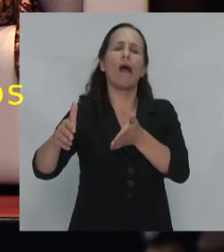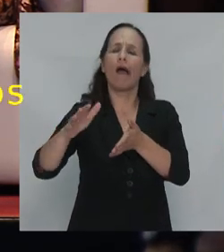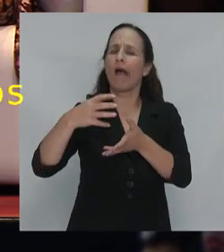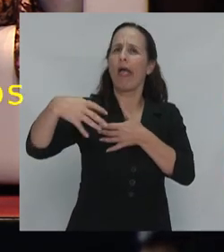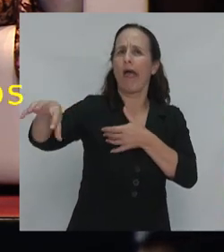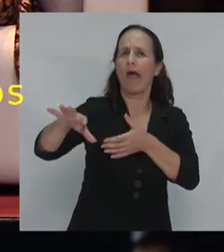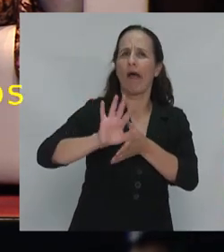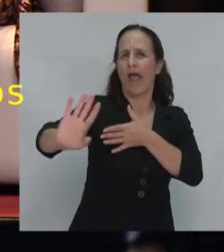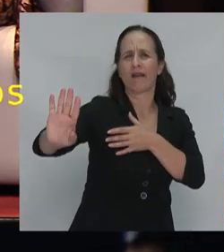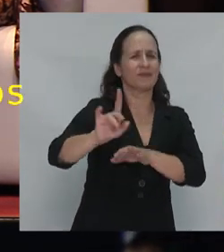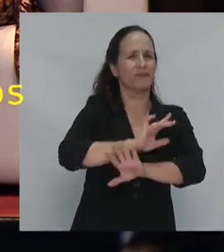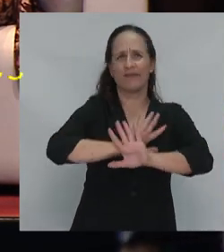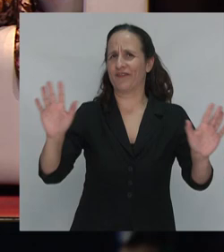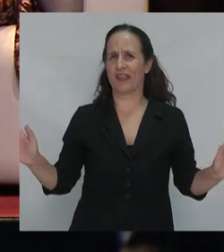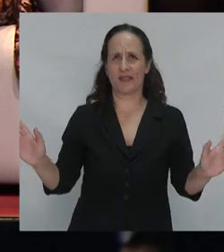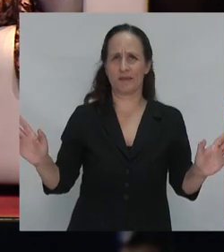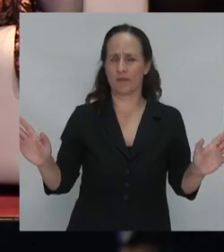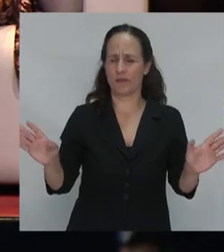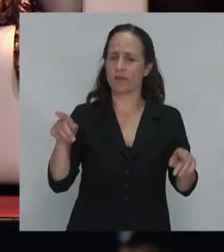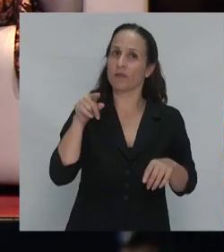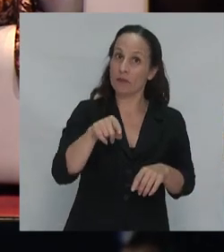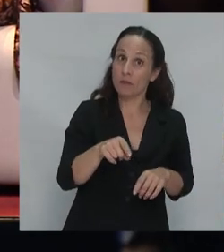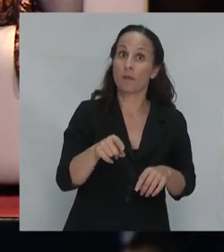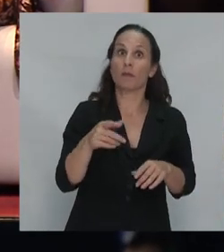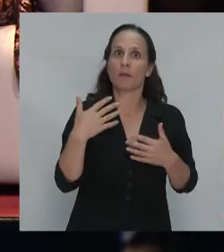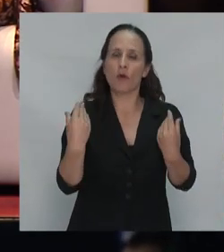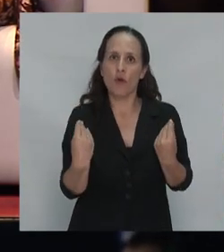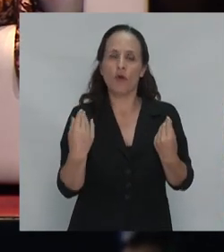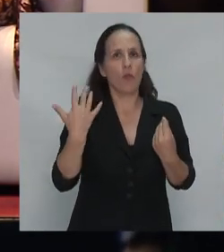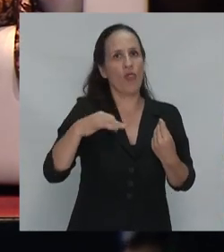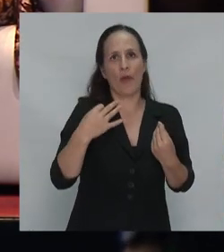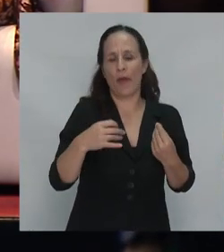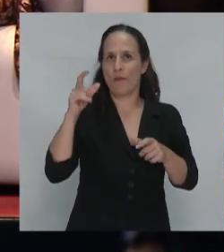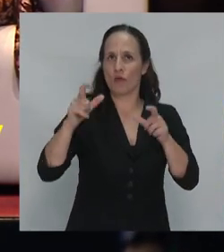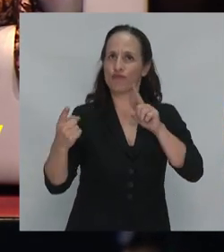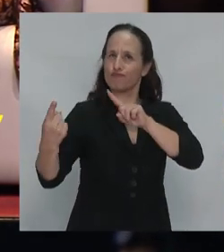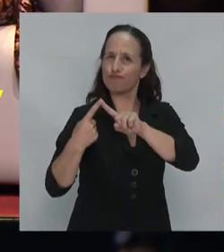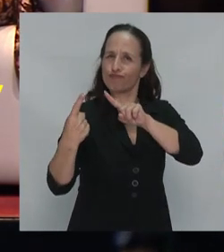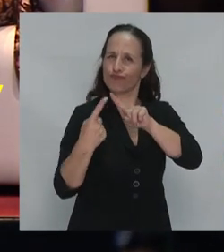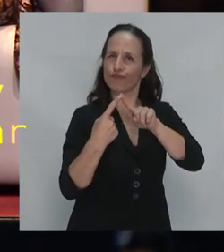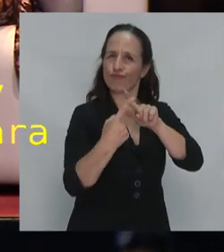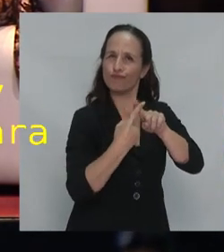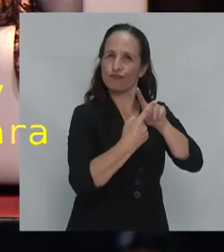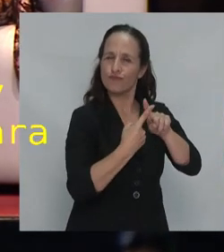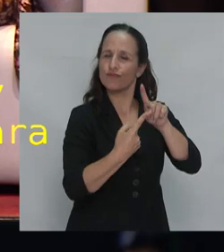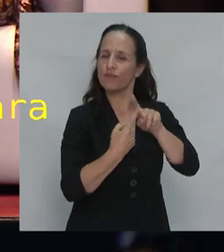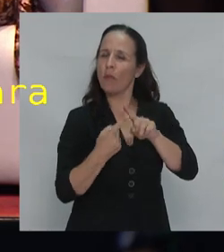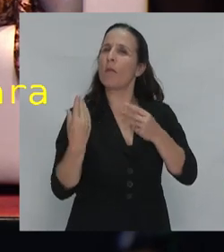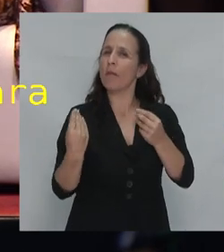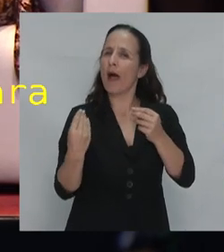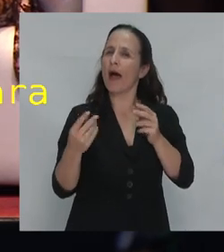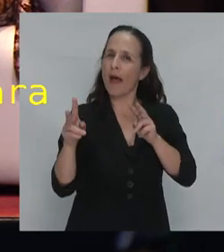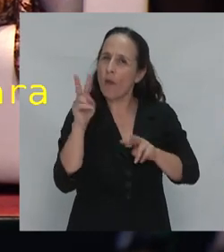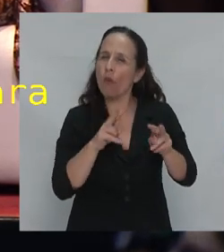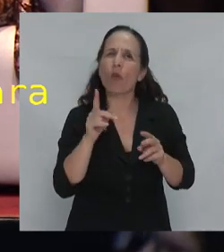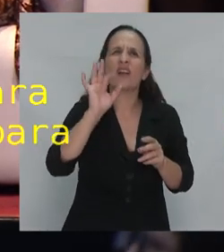to connect in order to address complex root causes. Oxfam has worked a lot